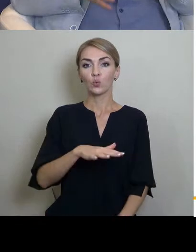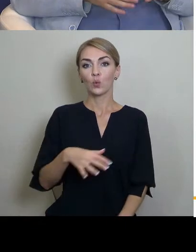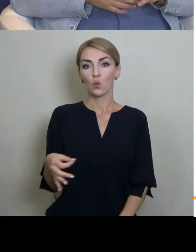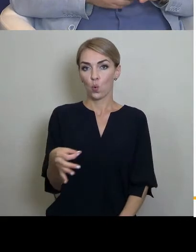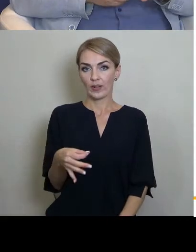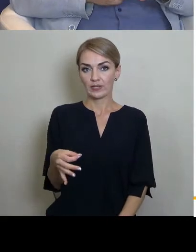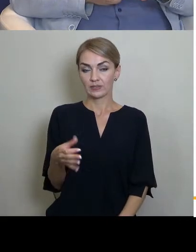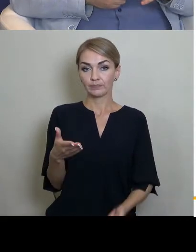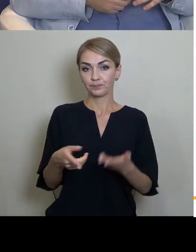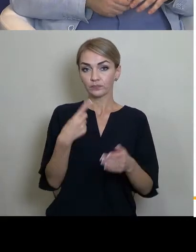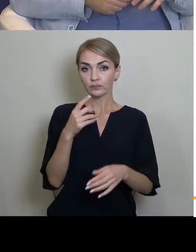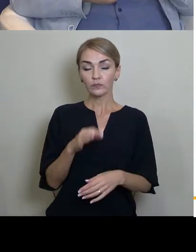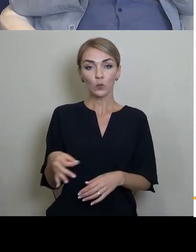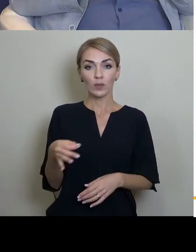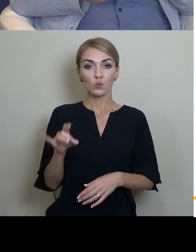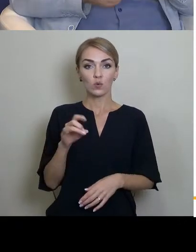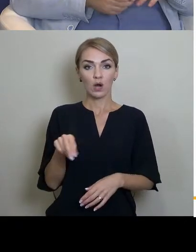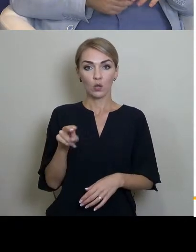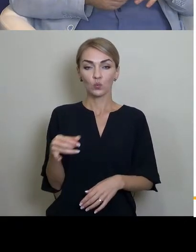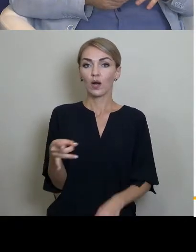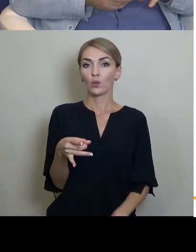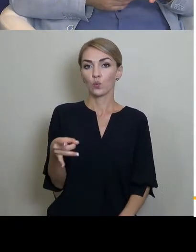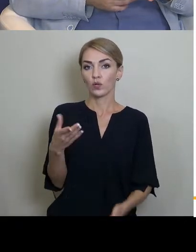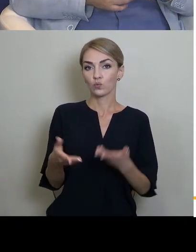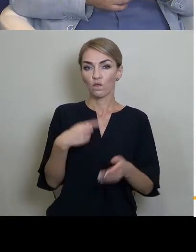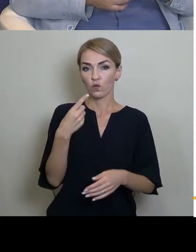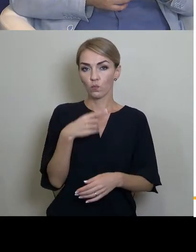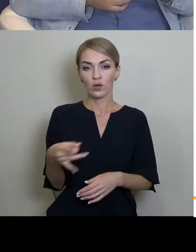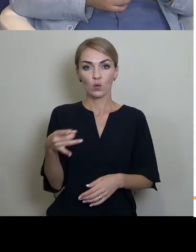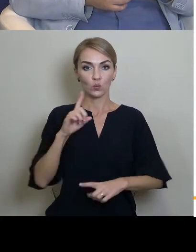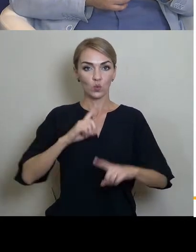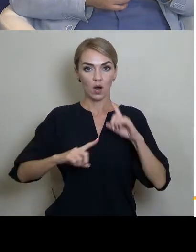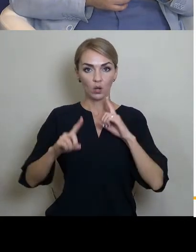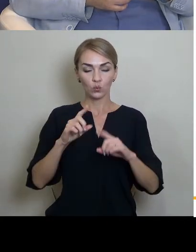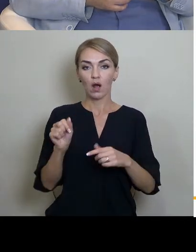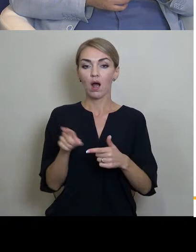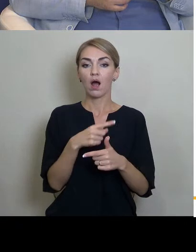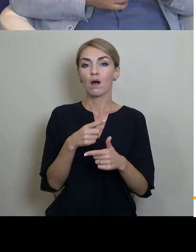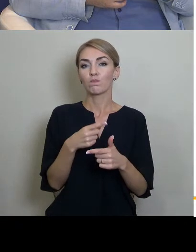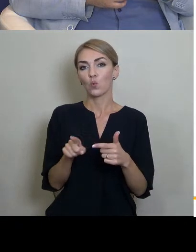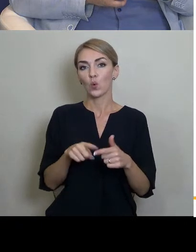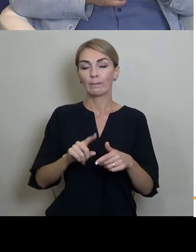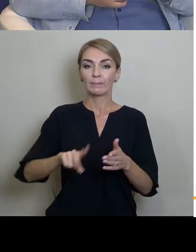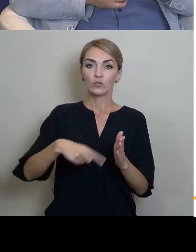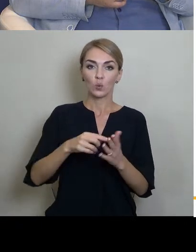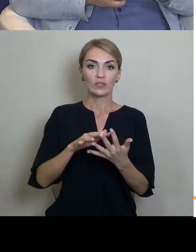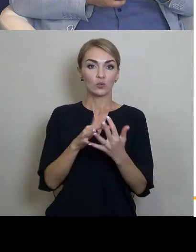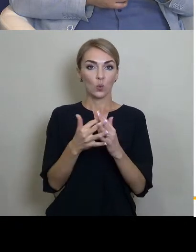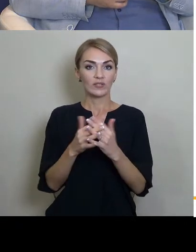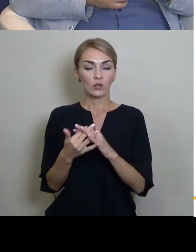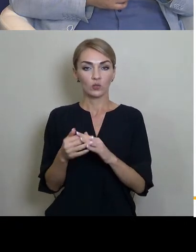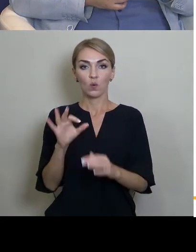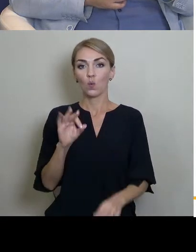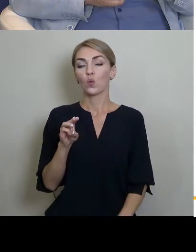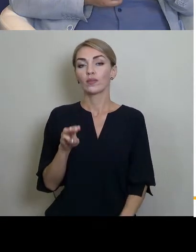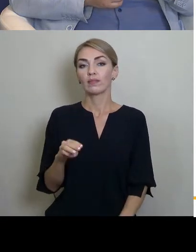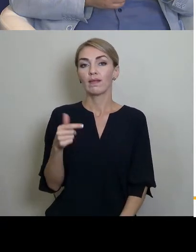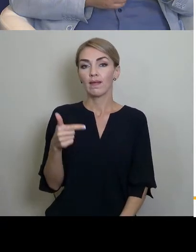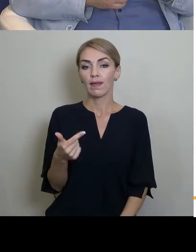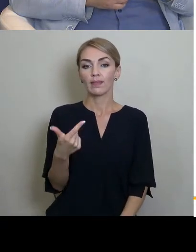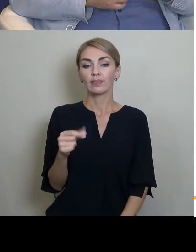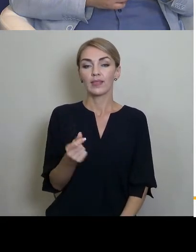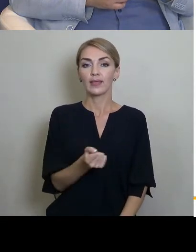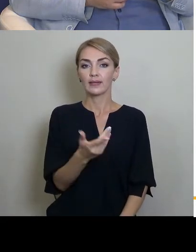that in Oblast, if that's Oblast Council, Rayon, if that's Rayon Council, or a city, village